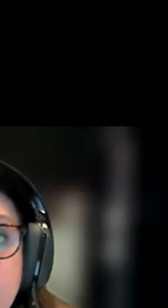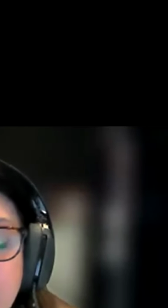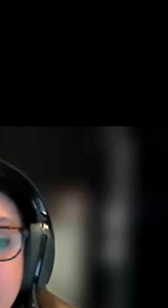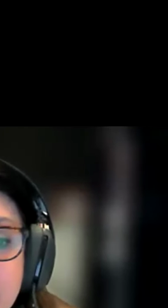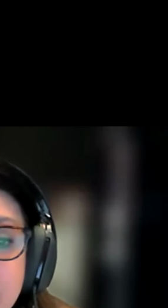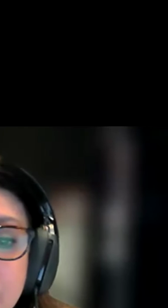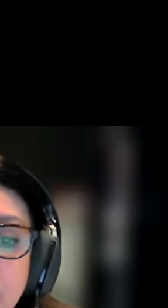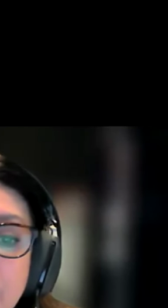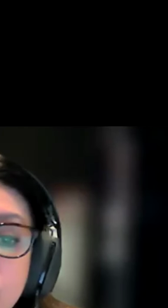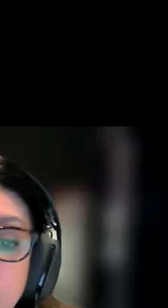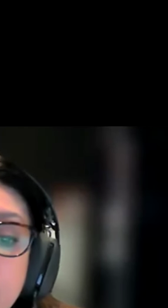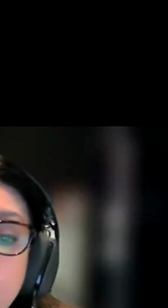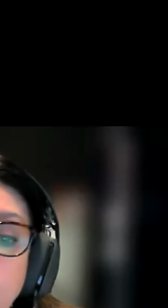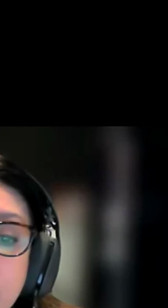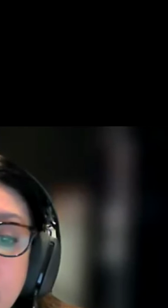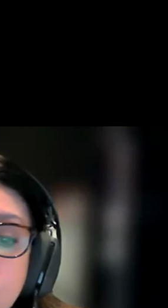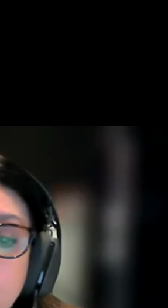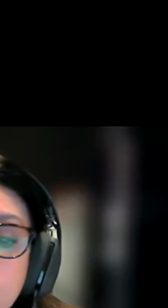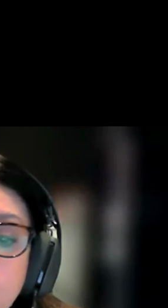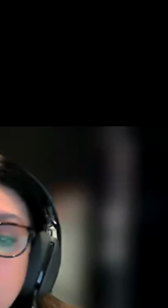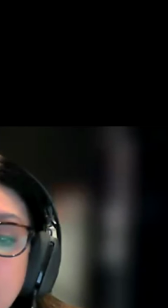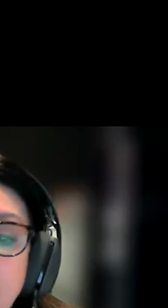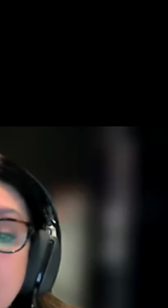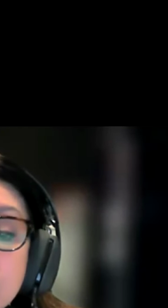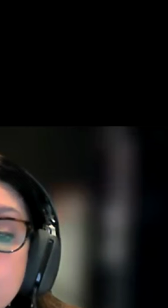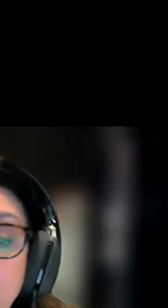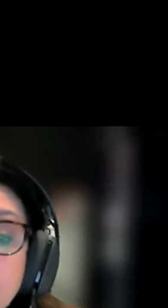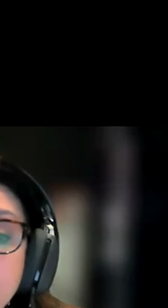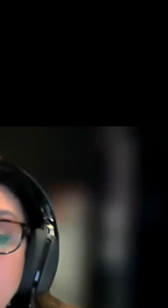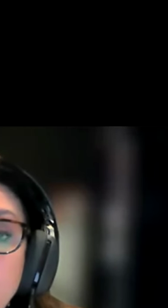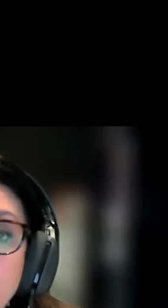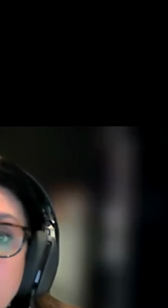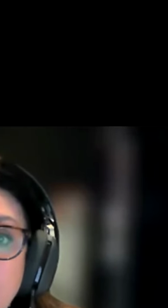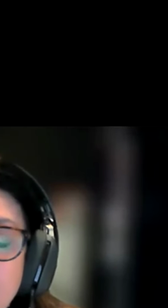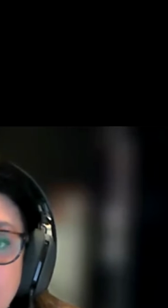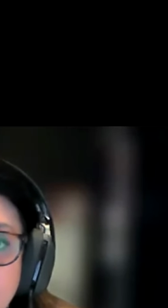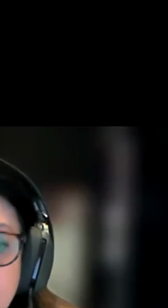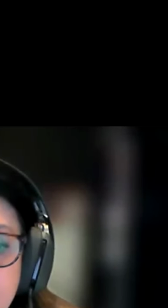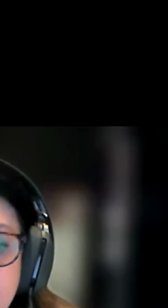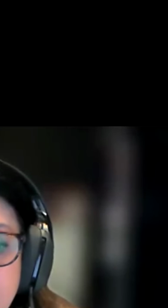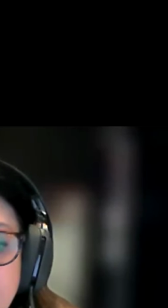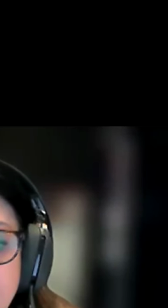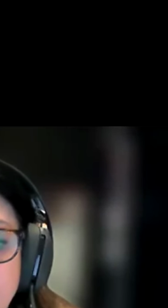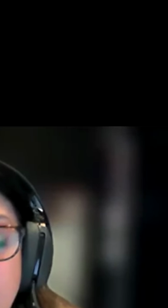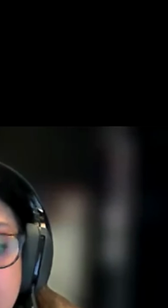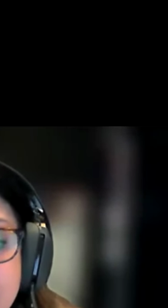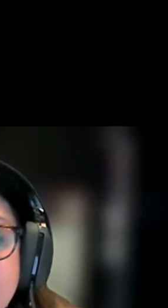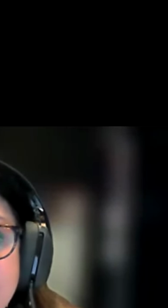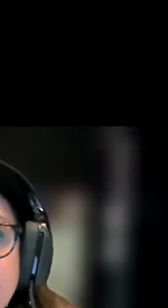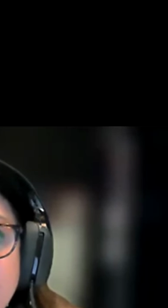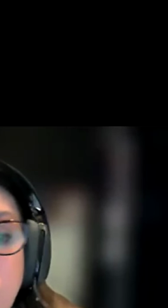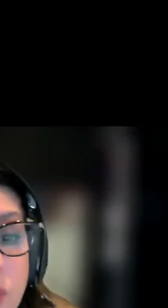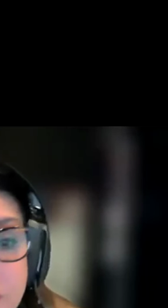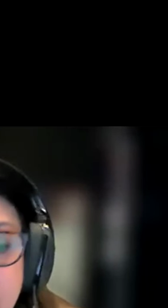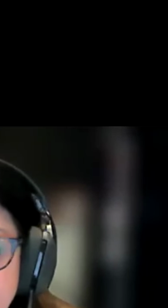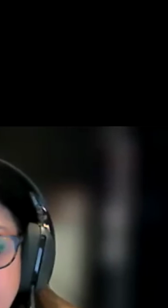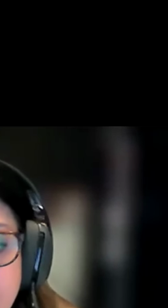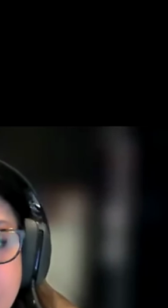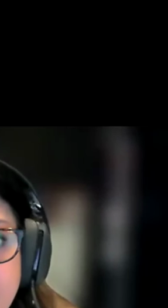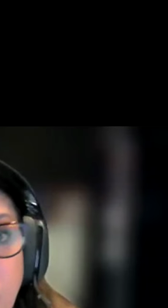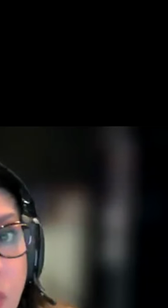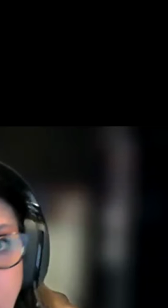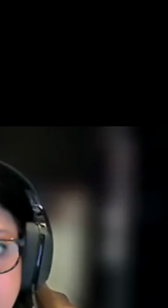good practices, share innovative solutions, and strengthen collaborative networks. Colleagues, no